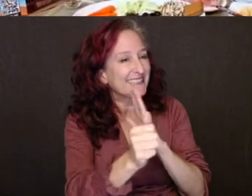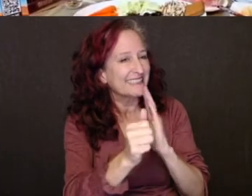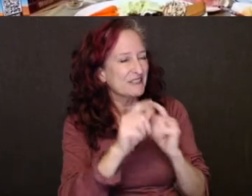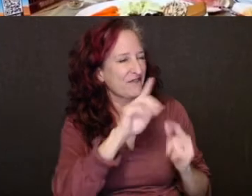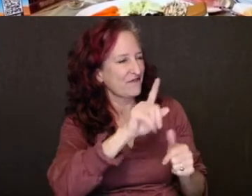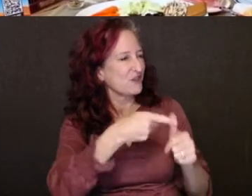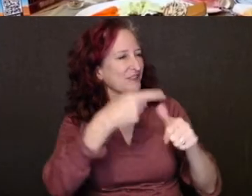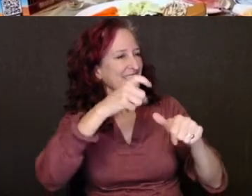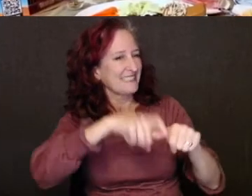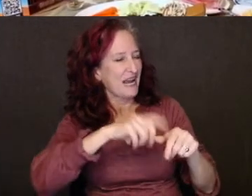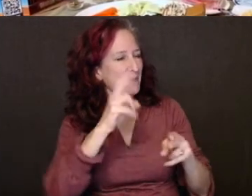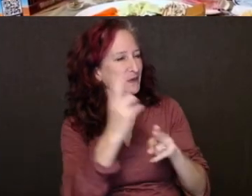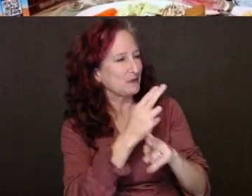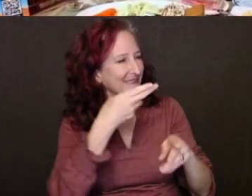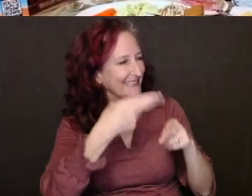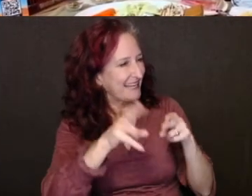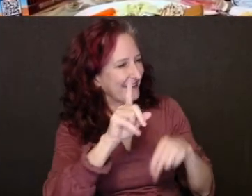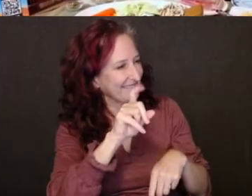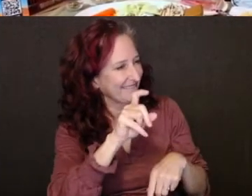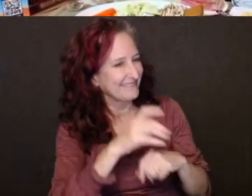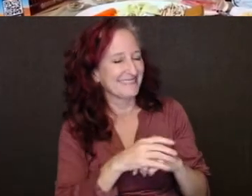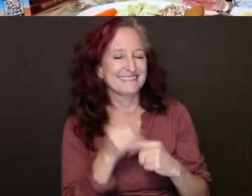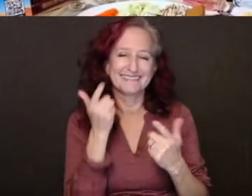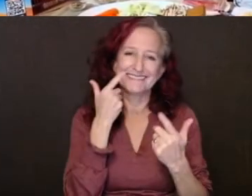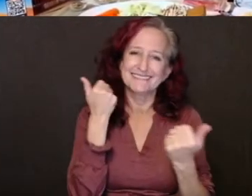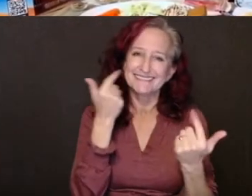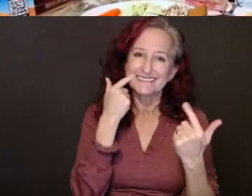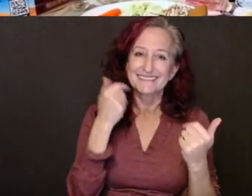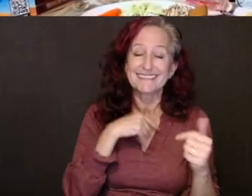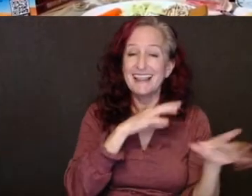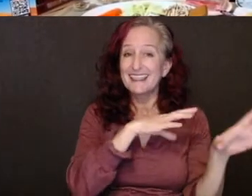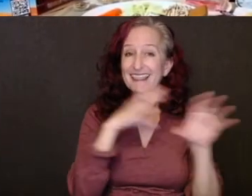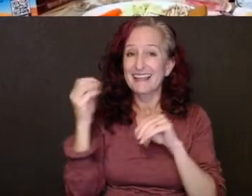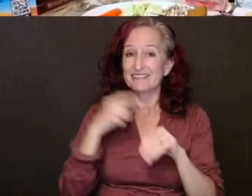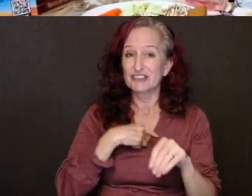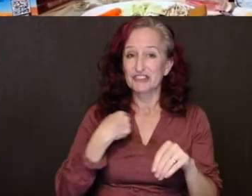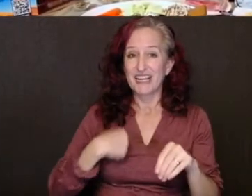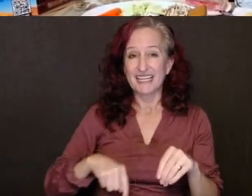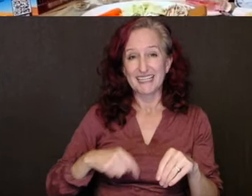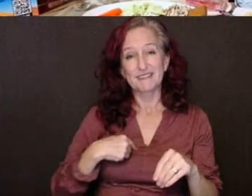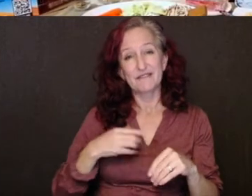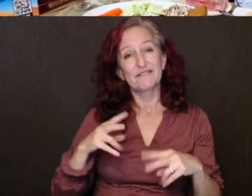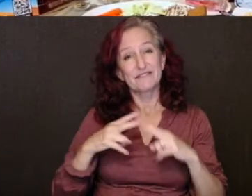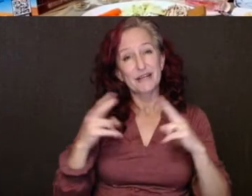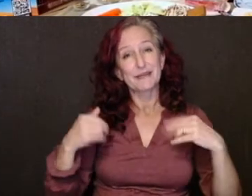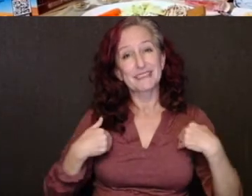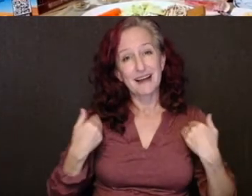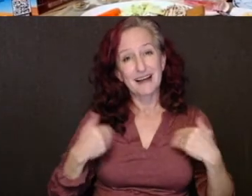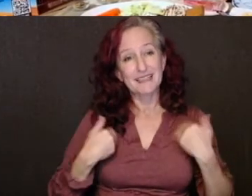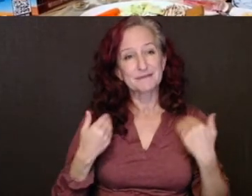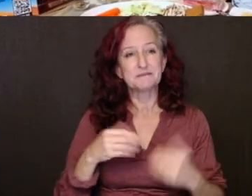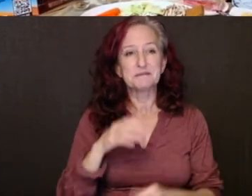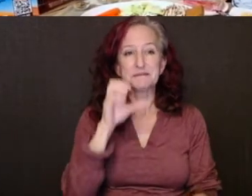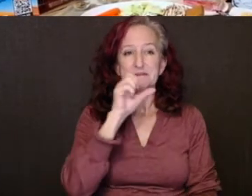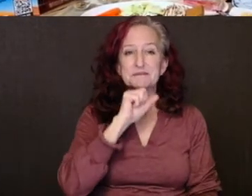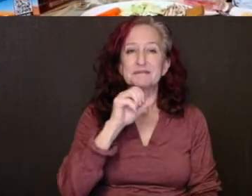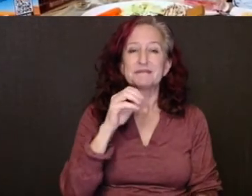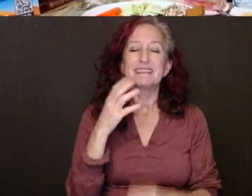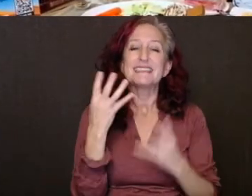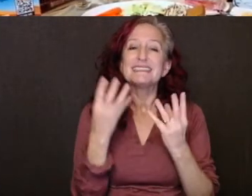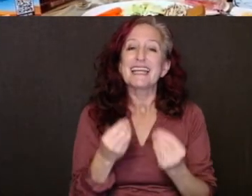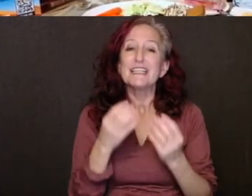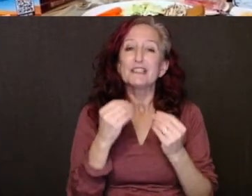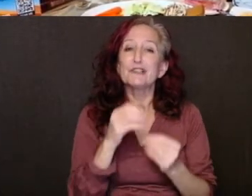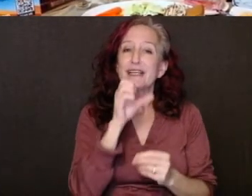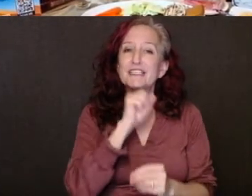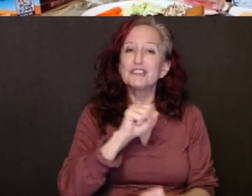a lot of adult probably never seen, because I hang around the store and the restaurant. And then I have to ask, just